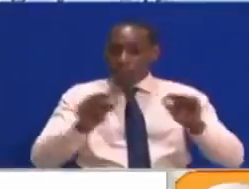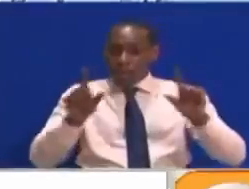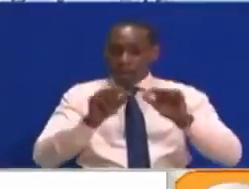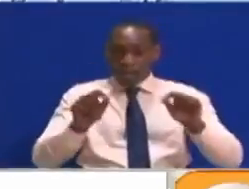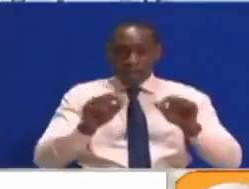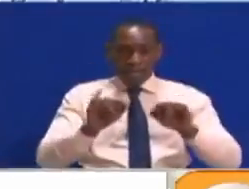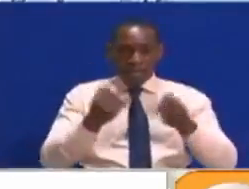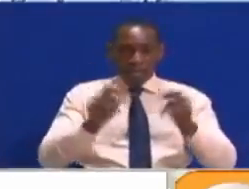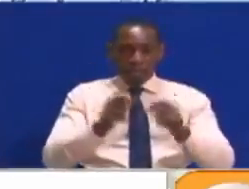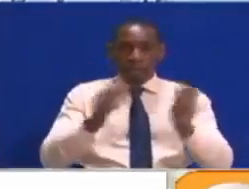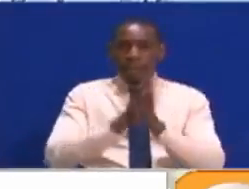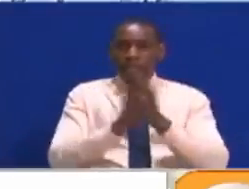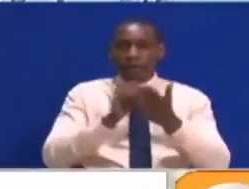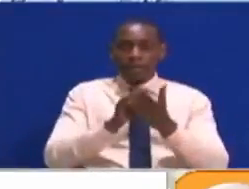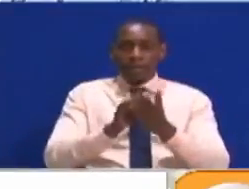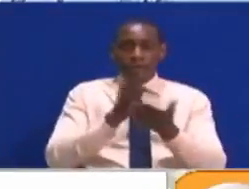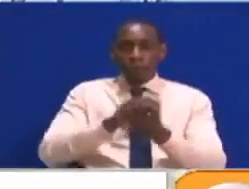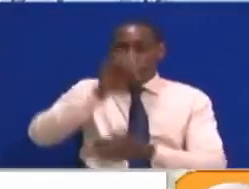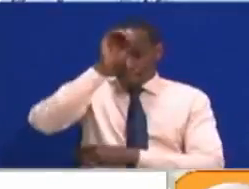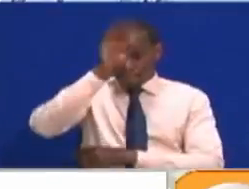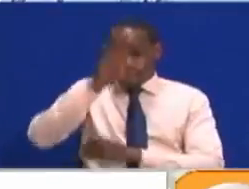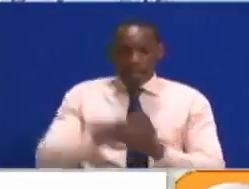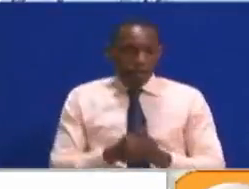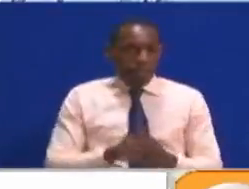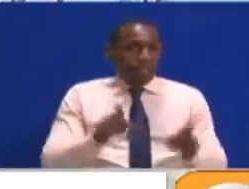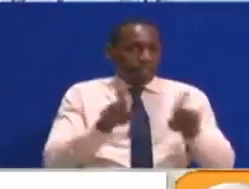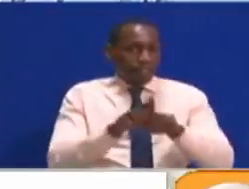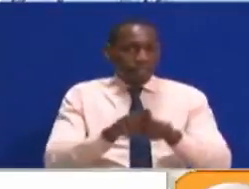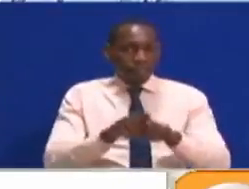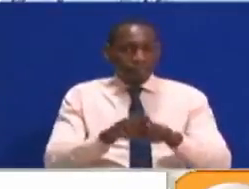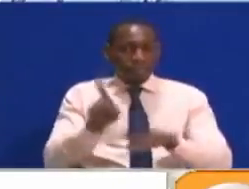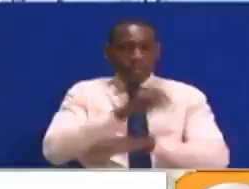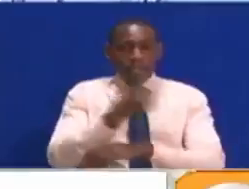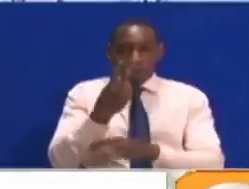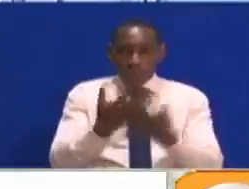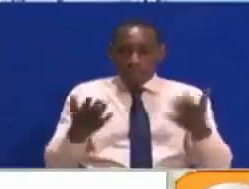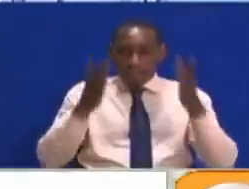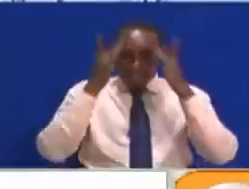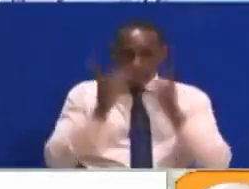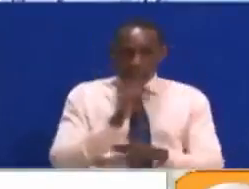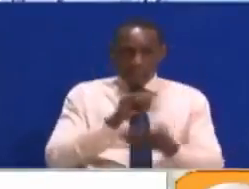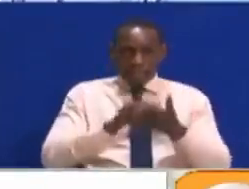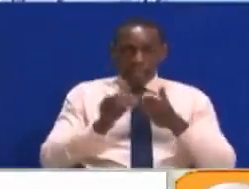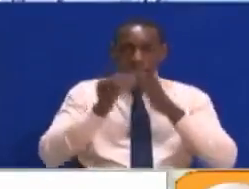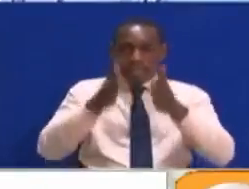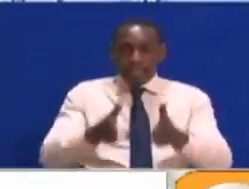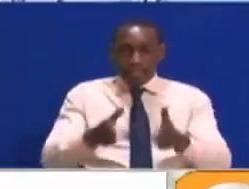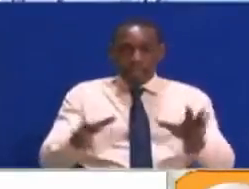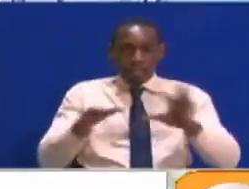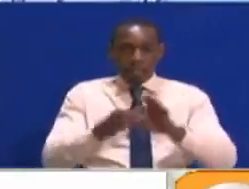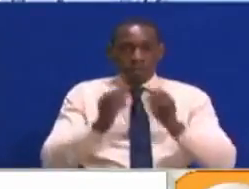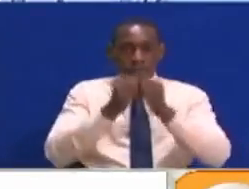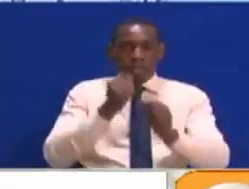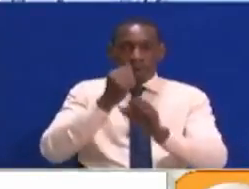some newspaper headlines as a miracle. And on that day, two things were resolved: that the leaders would gang up